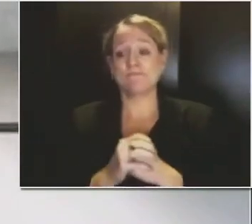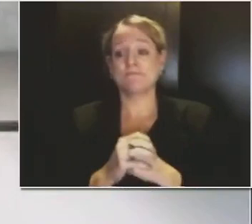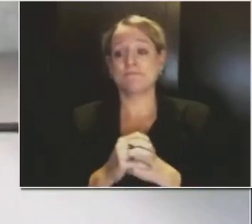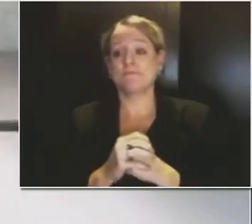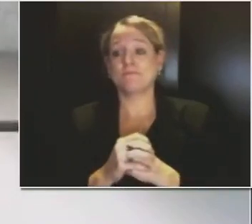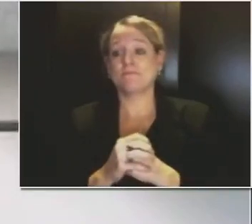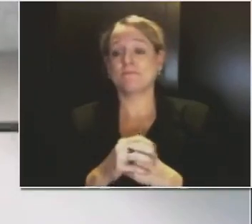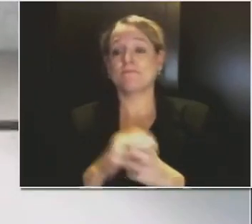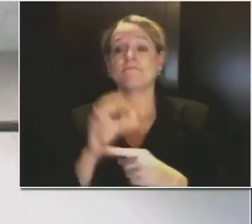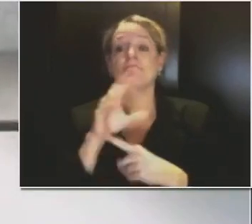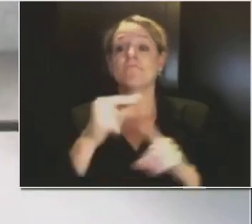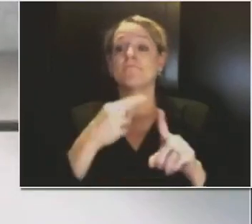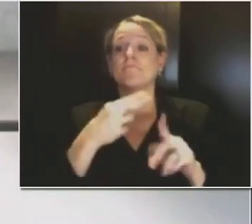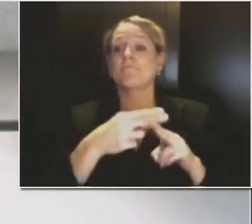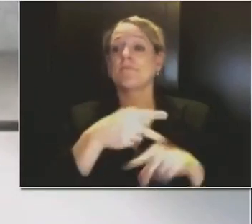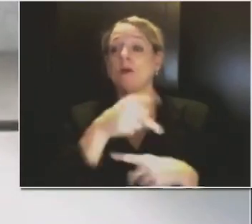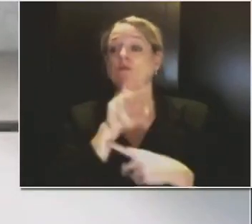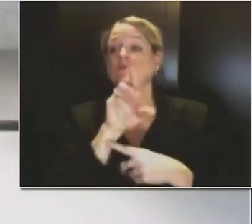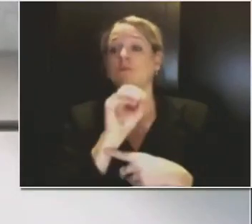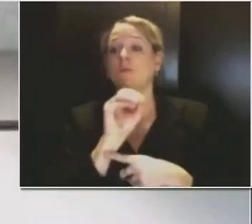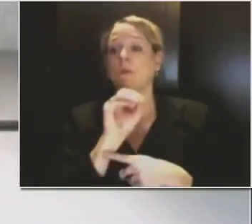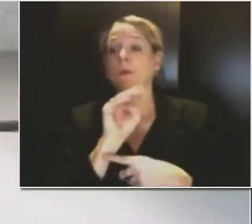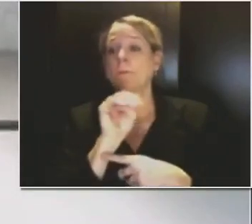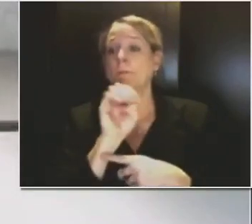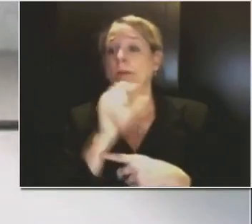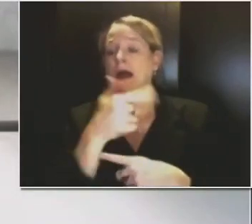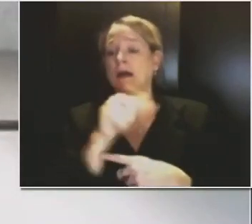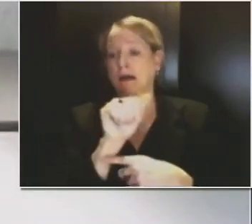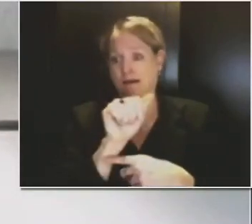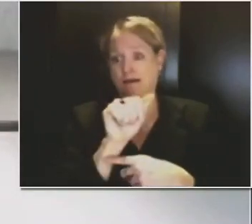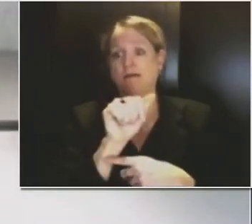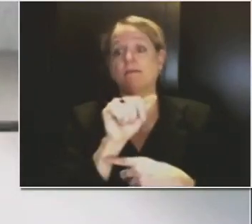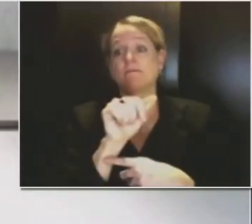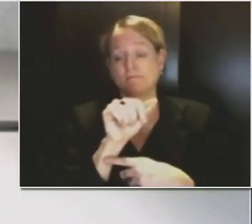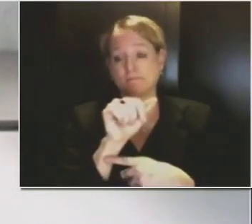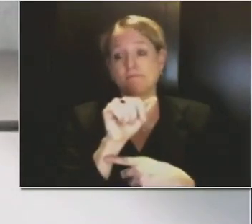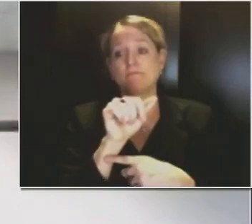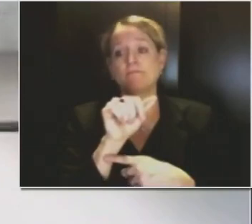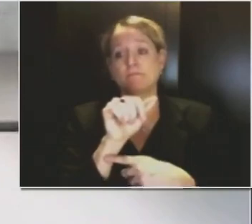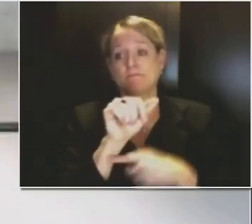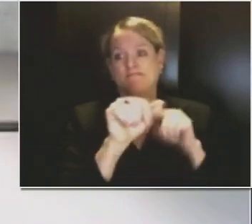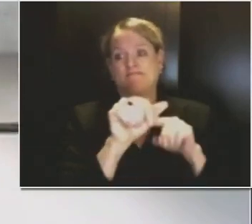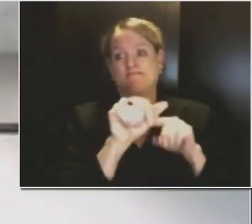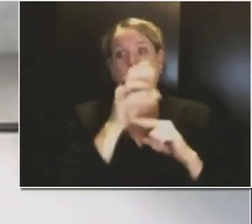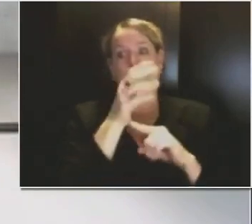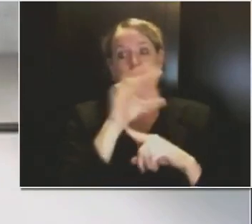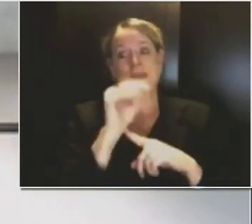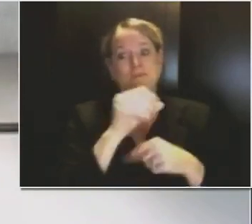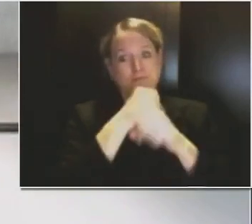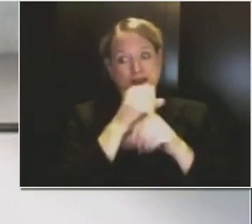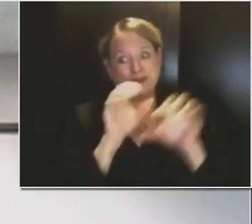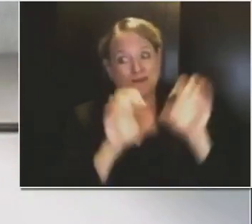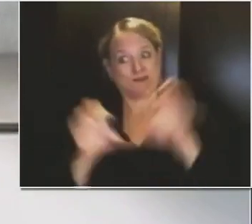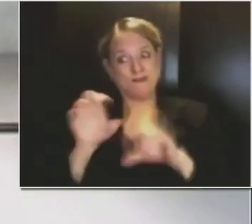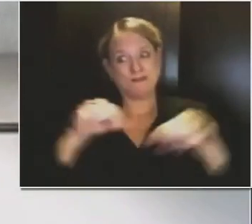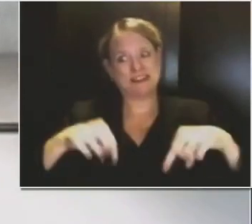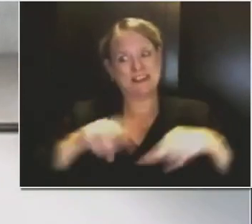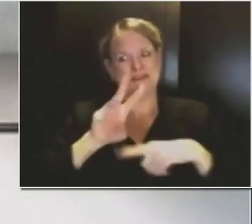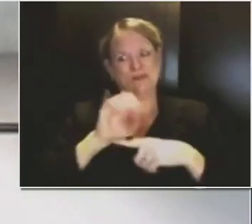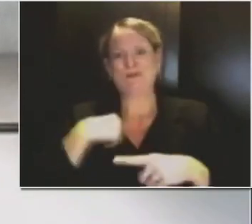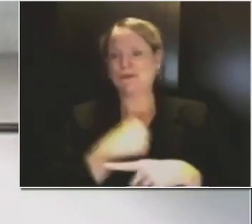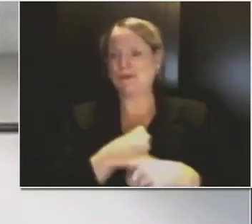So Wisconsin's done some really great things to continue to keep our capacity up. And when you look